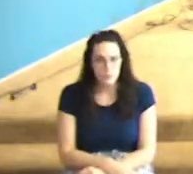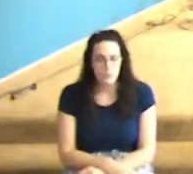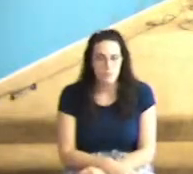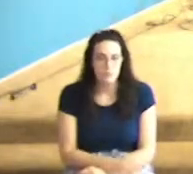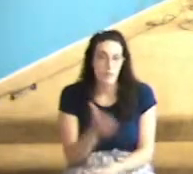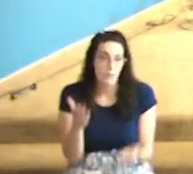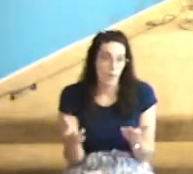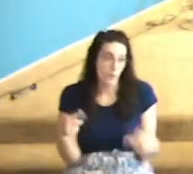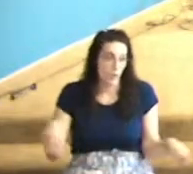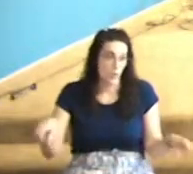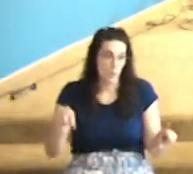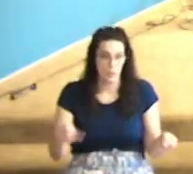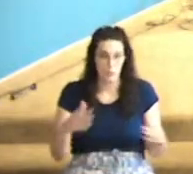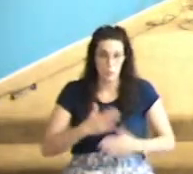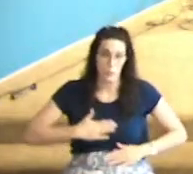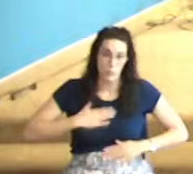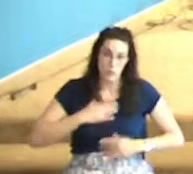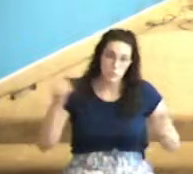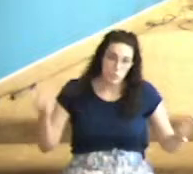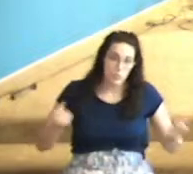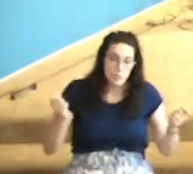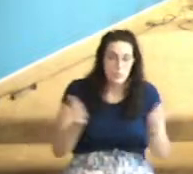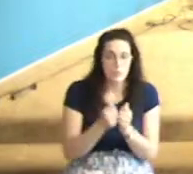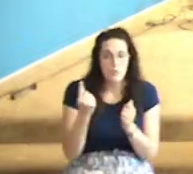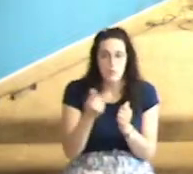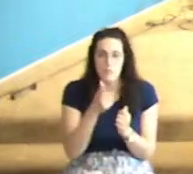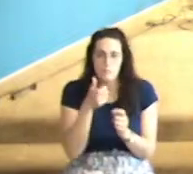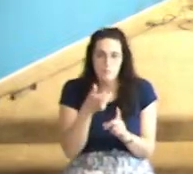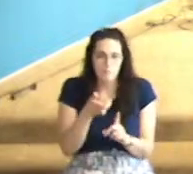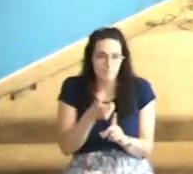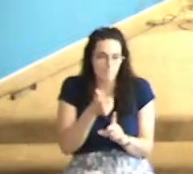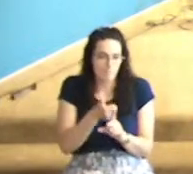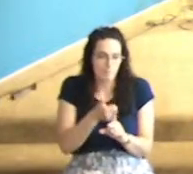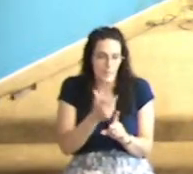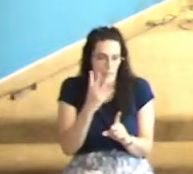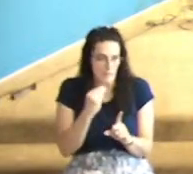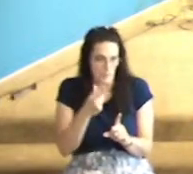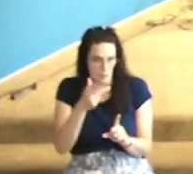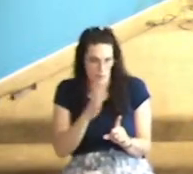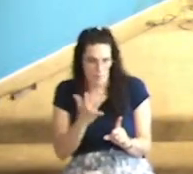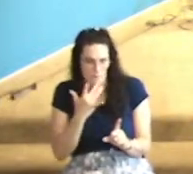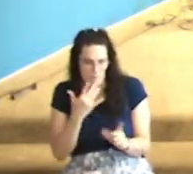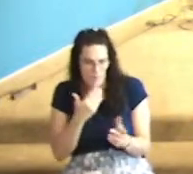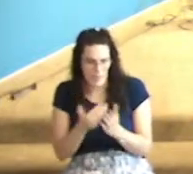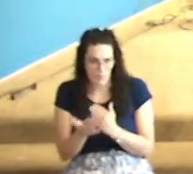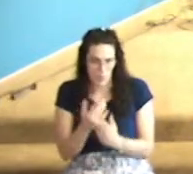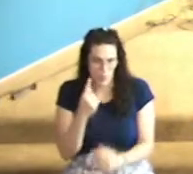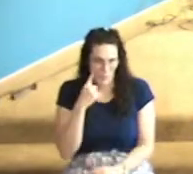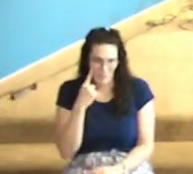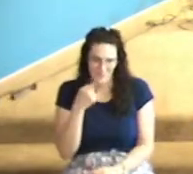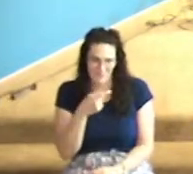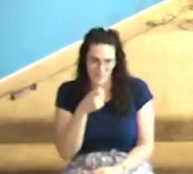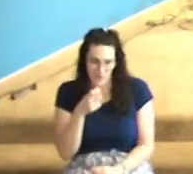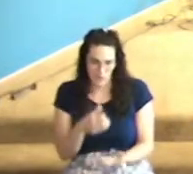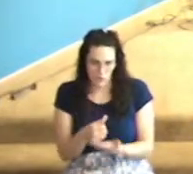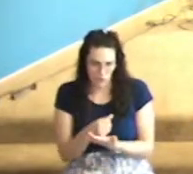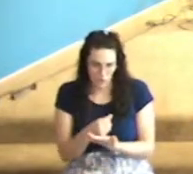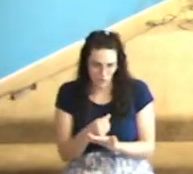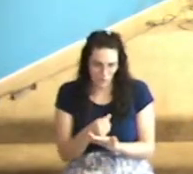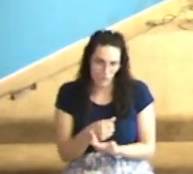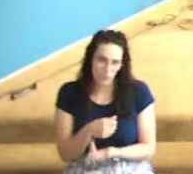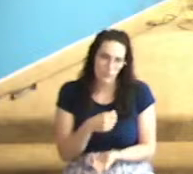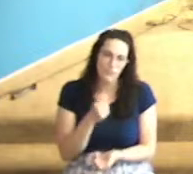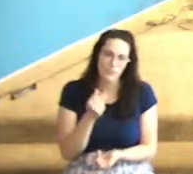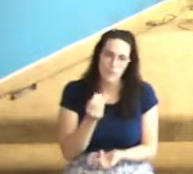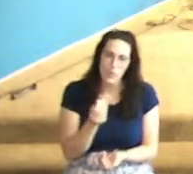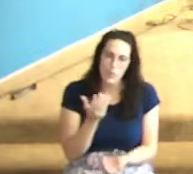Maybe you need to rejoice with someone who's experiencing God's favor, even though you don't think they deserve it. Maybe we just